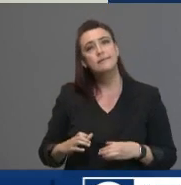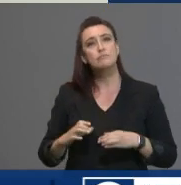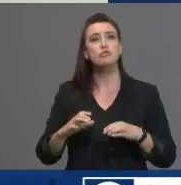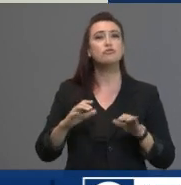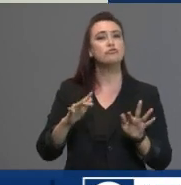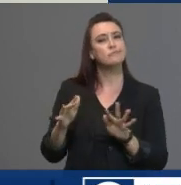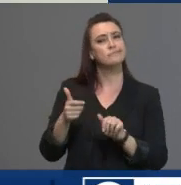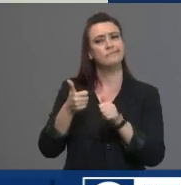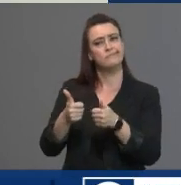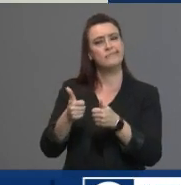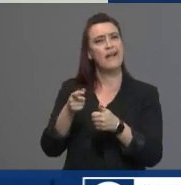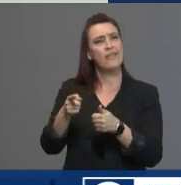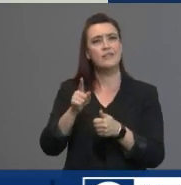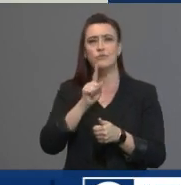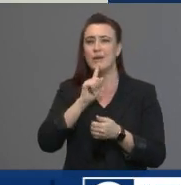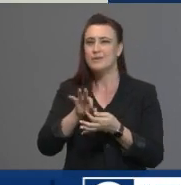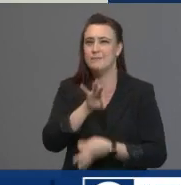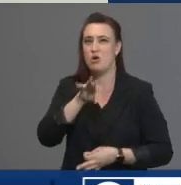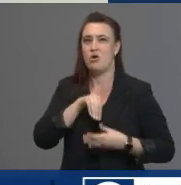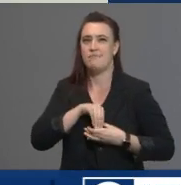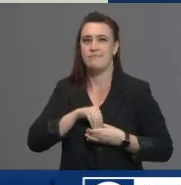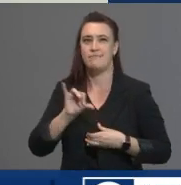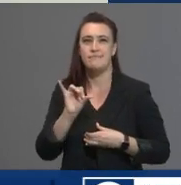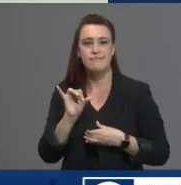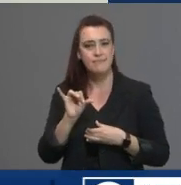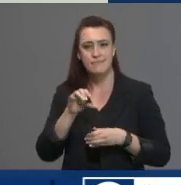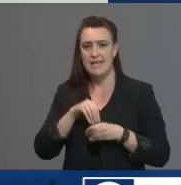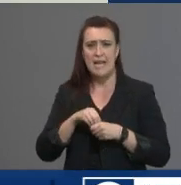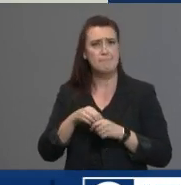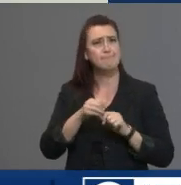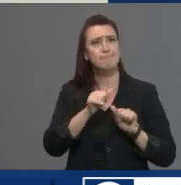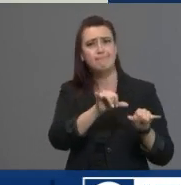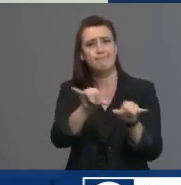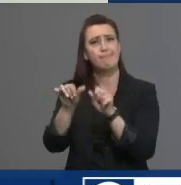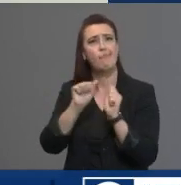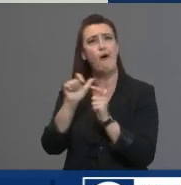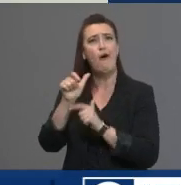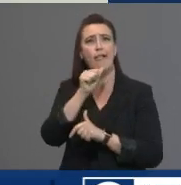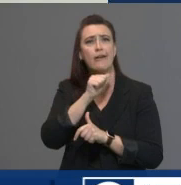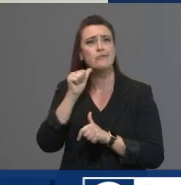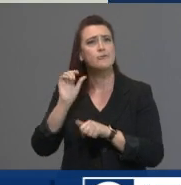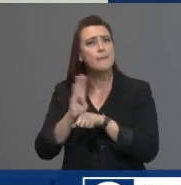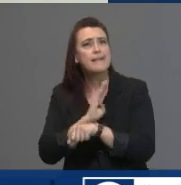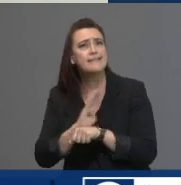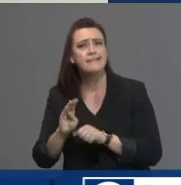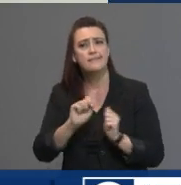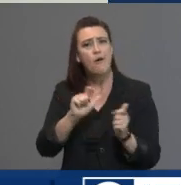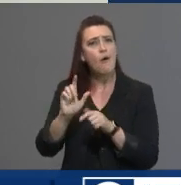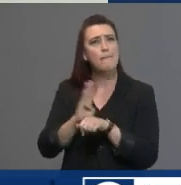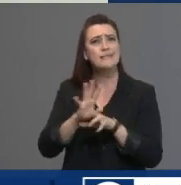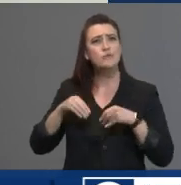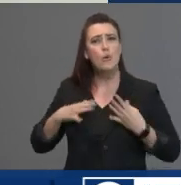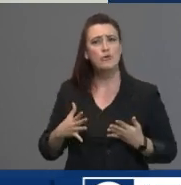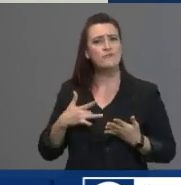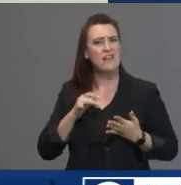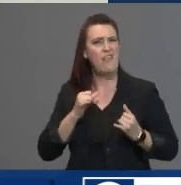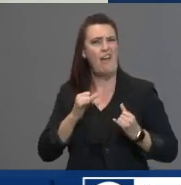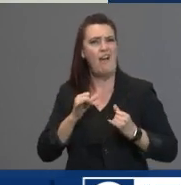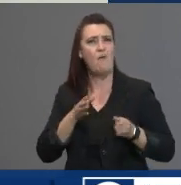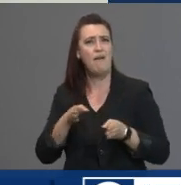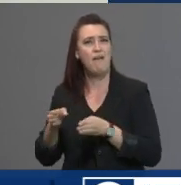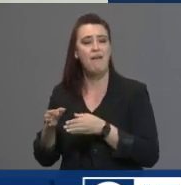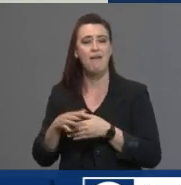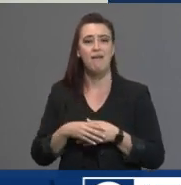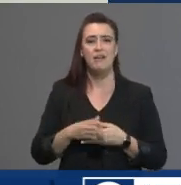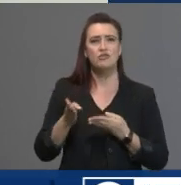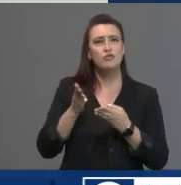of her customers. And that's the real spirit that runs through every Arizona entrepreneur and business owner and